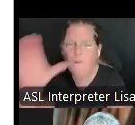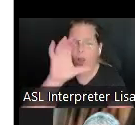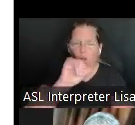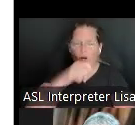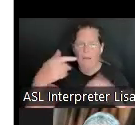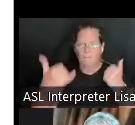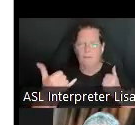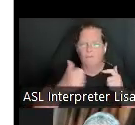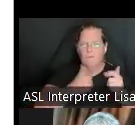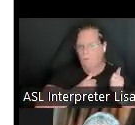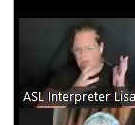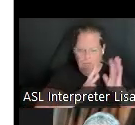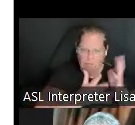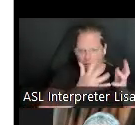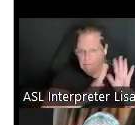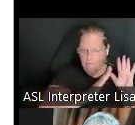If you look up,